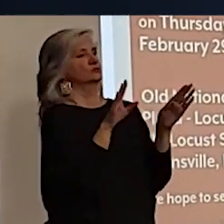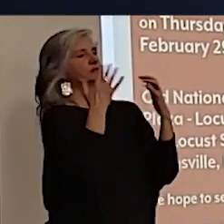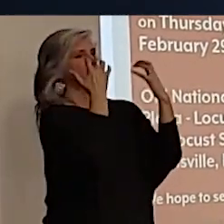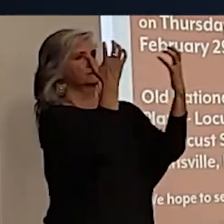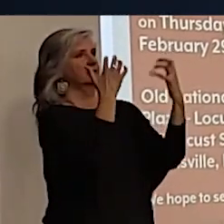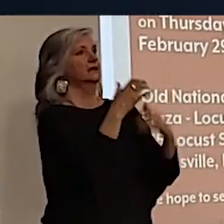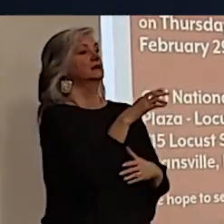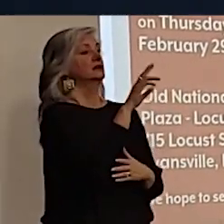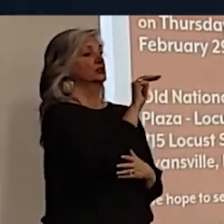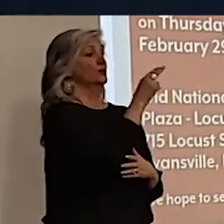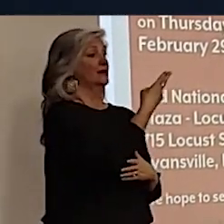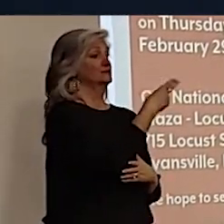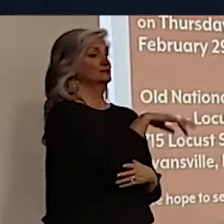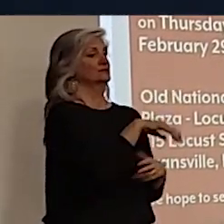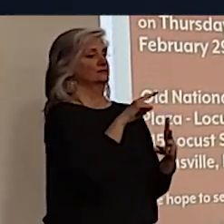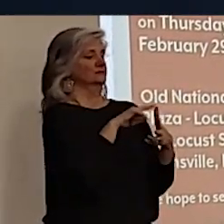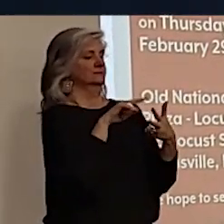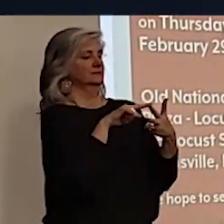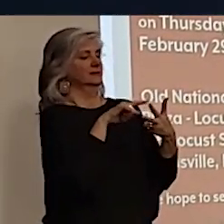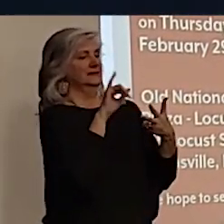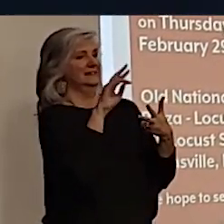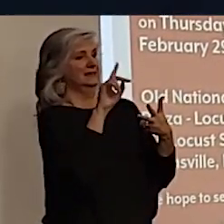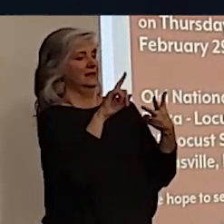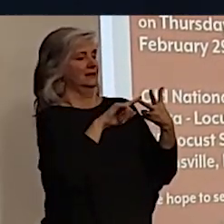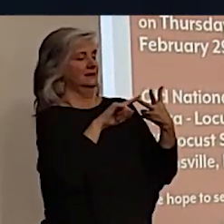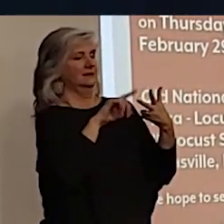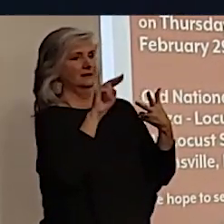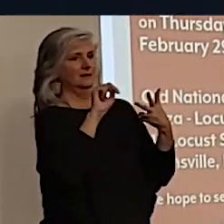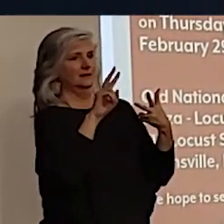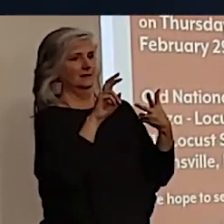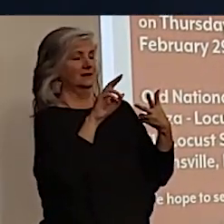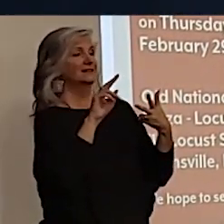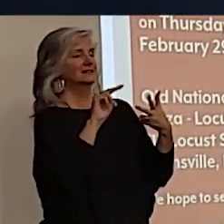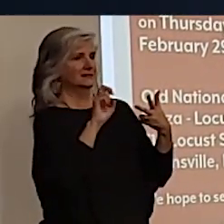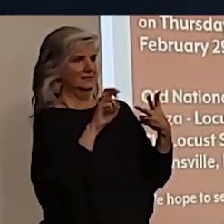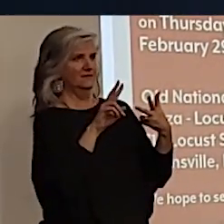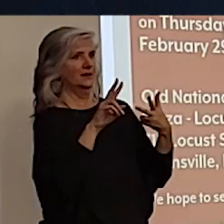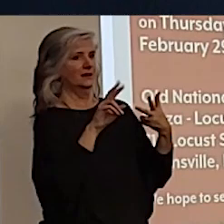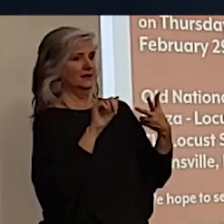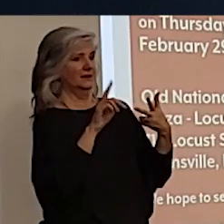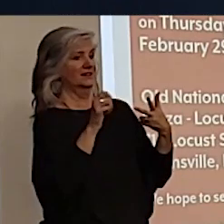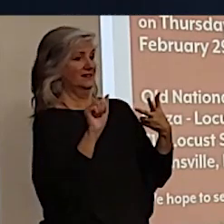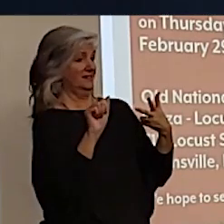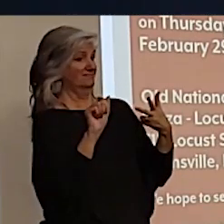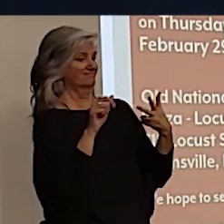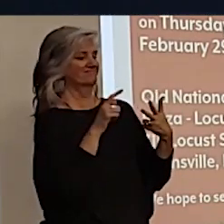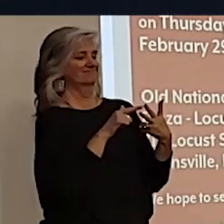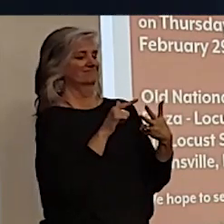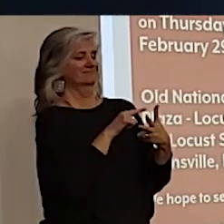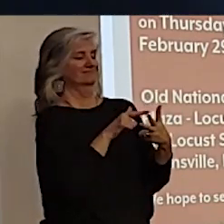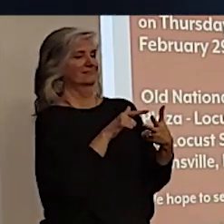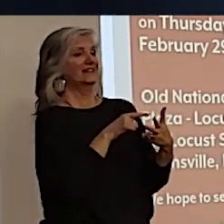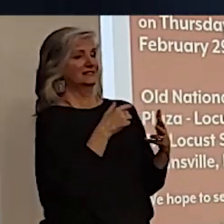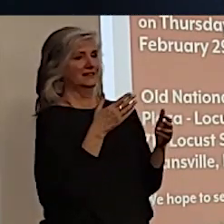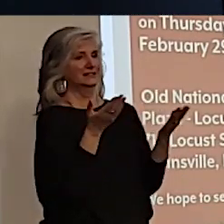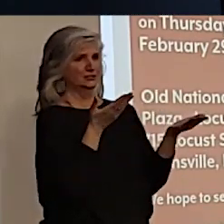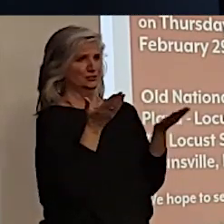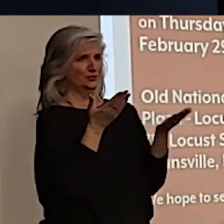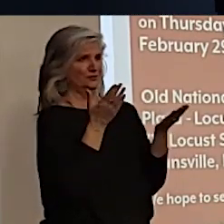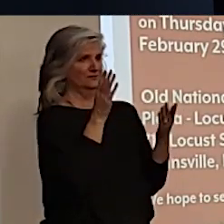Indiana, Nevada, the regulators serve at the will and pleasure of the